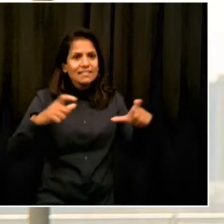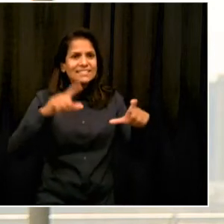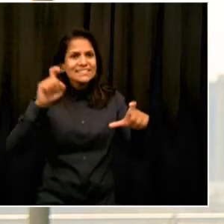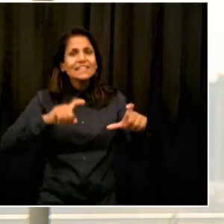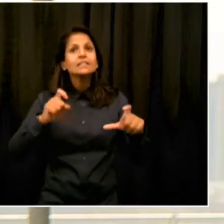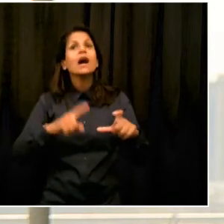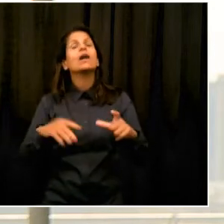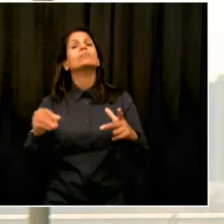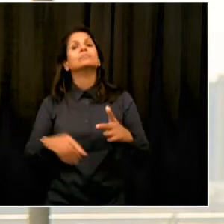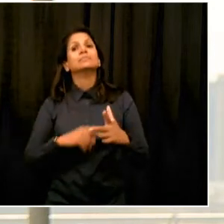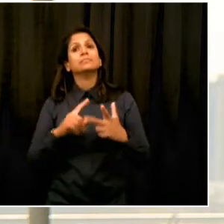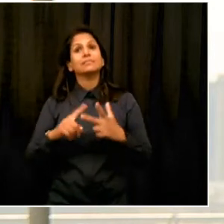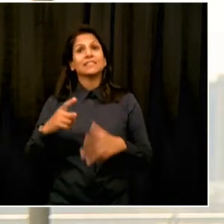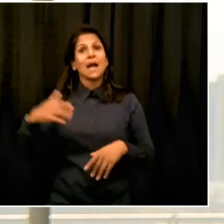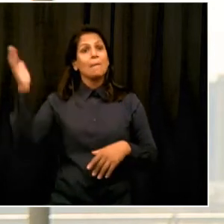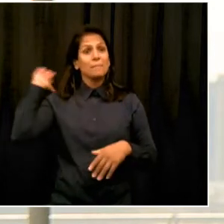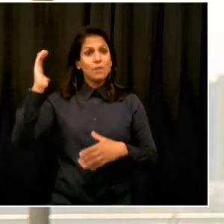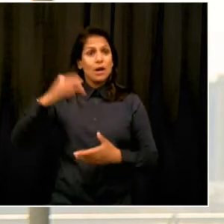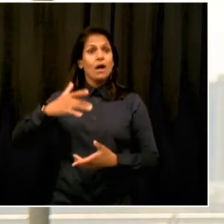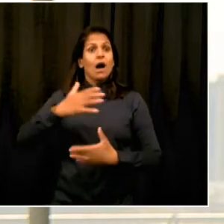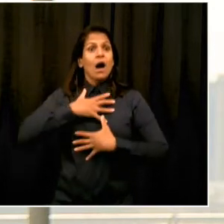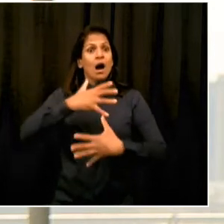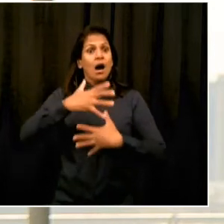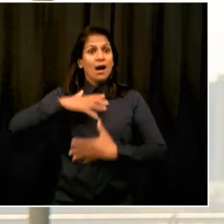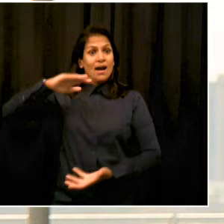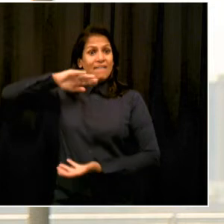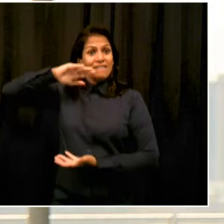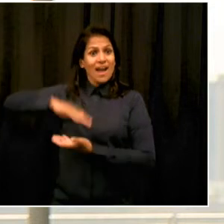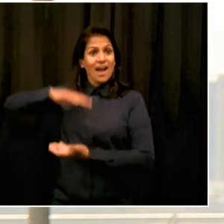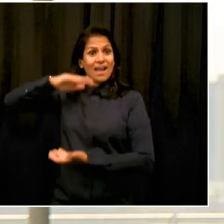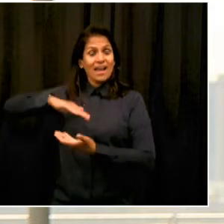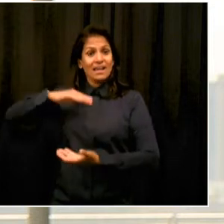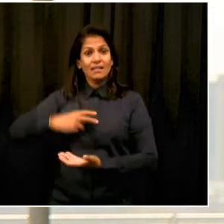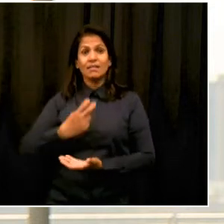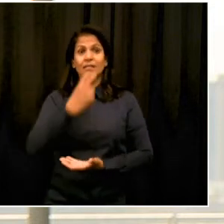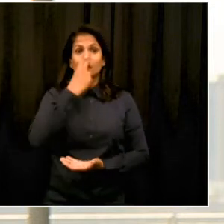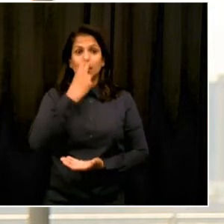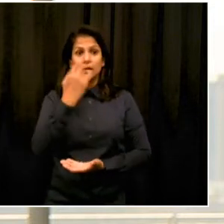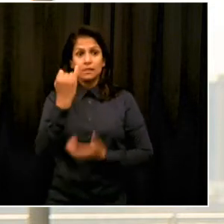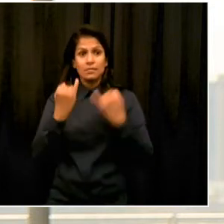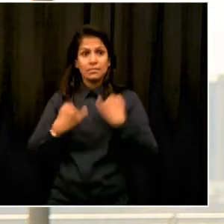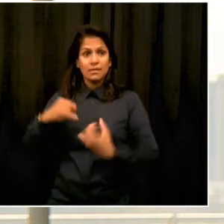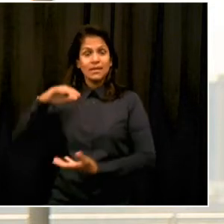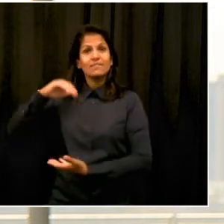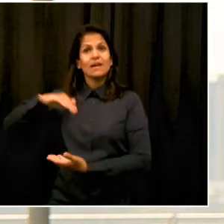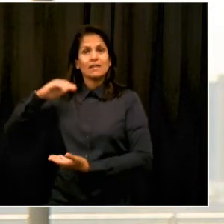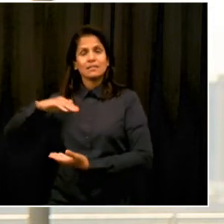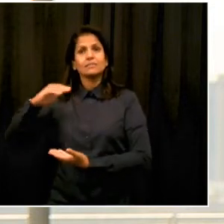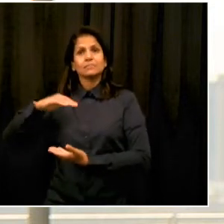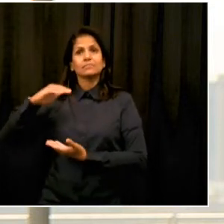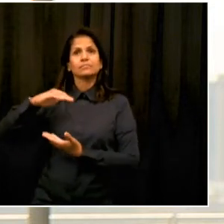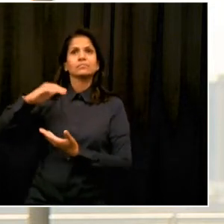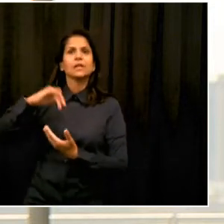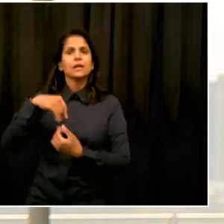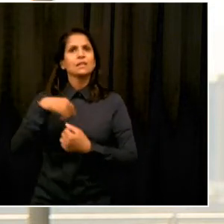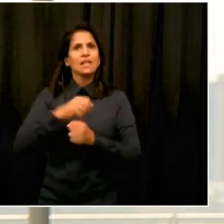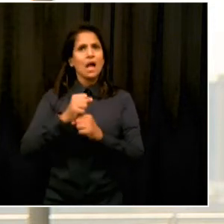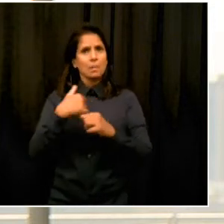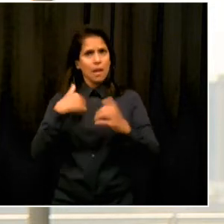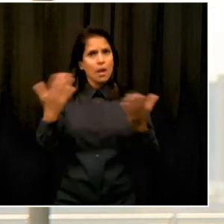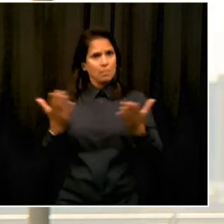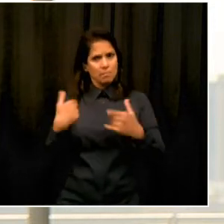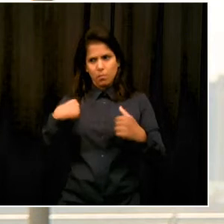patients when they came in to be tested. And that's why we're taking testing into our own hands too. We